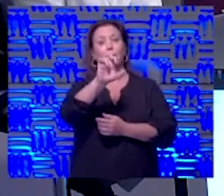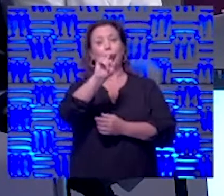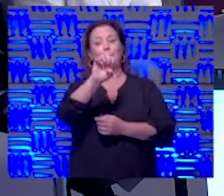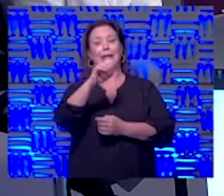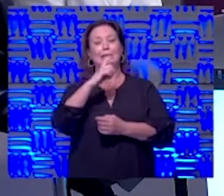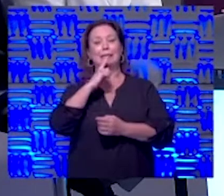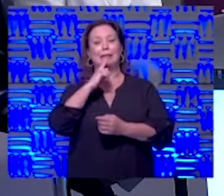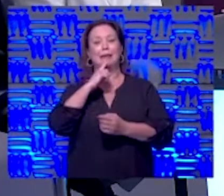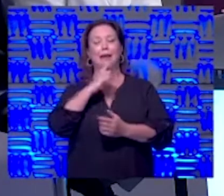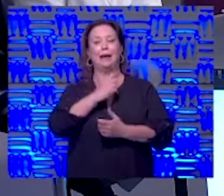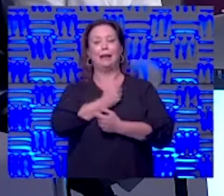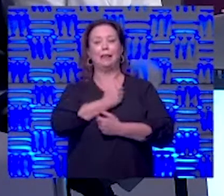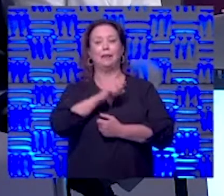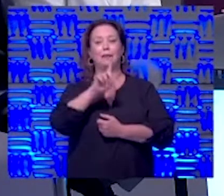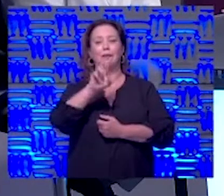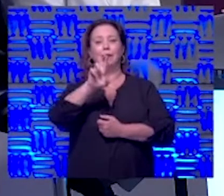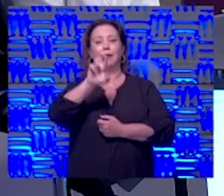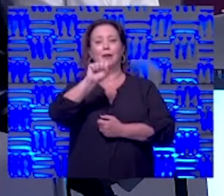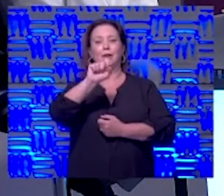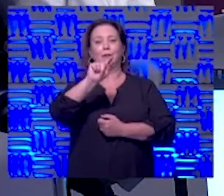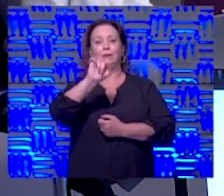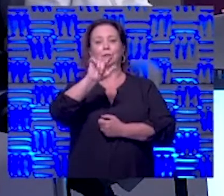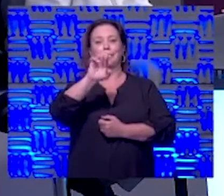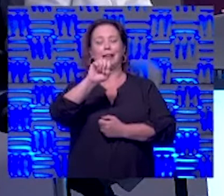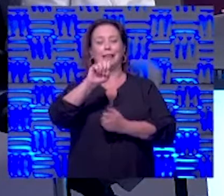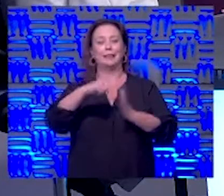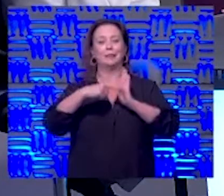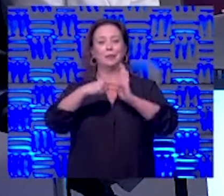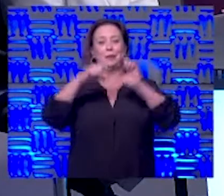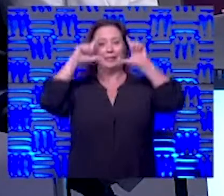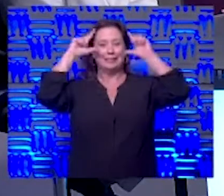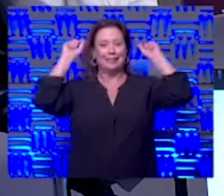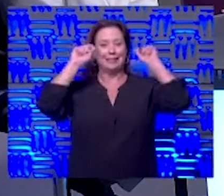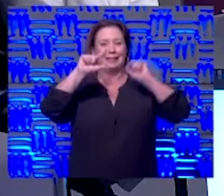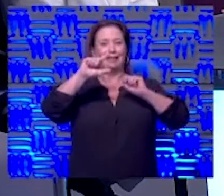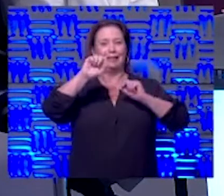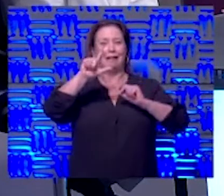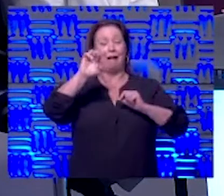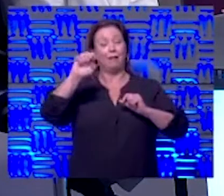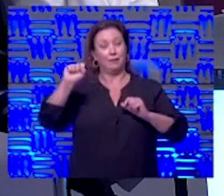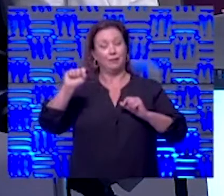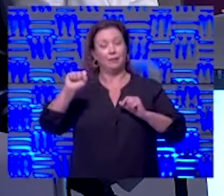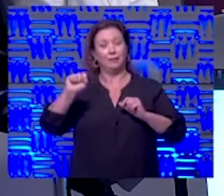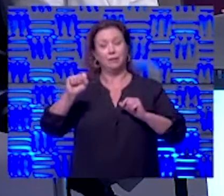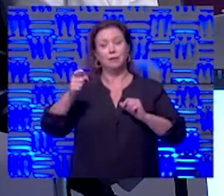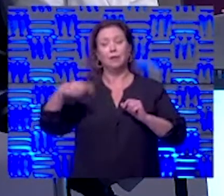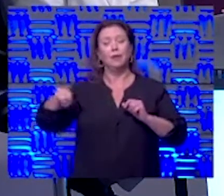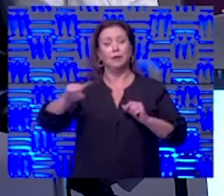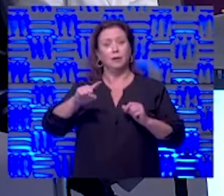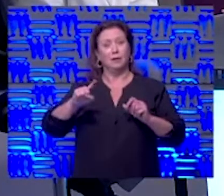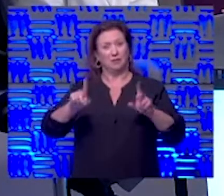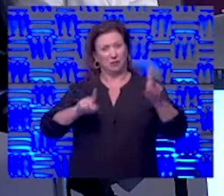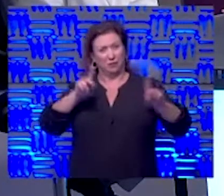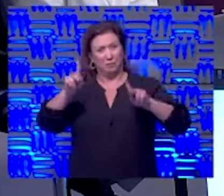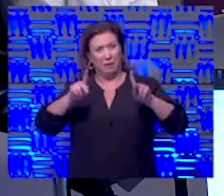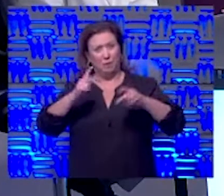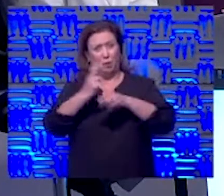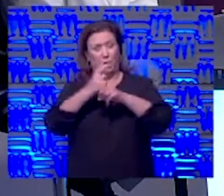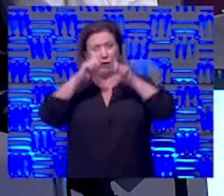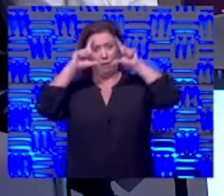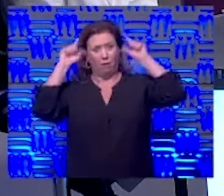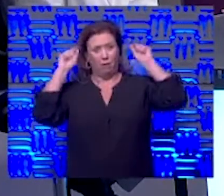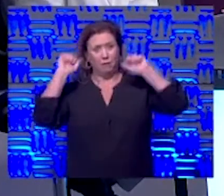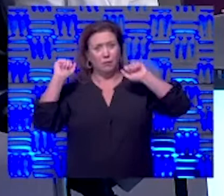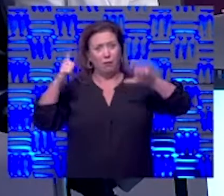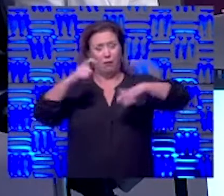Dr. Stites whips out his goggles and demonstrates that for everybody to see. Yes. The question is, should the public be wearing goggles all the